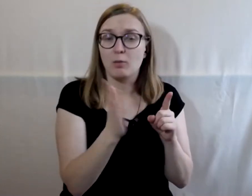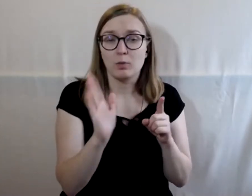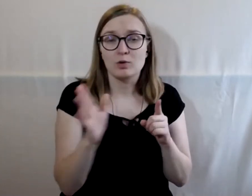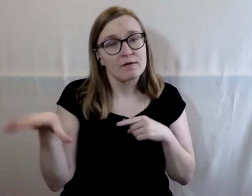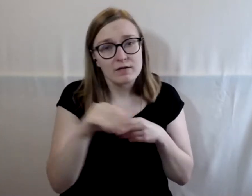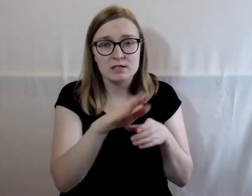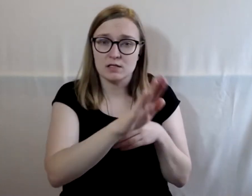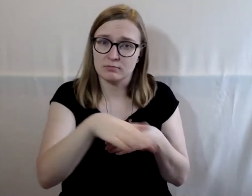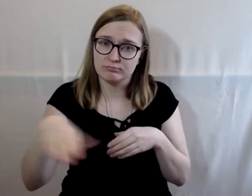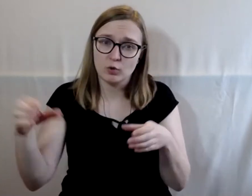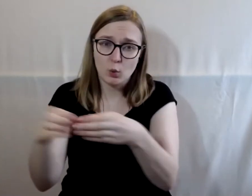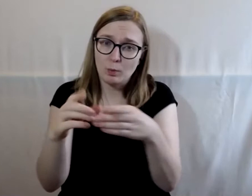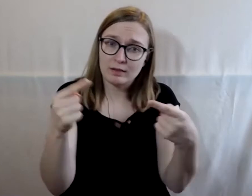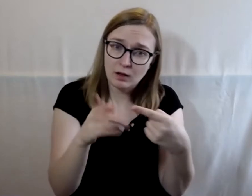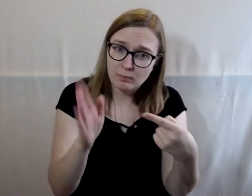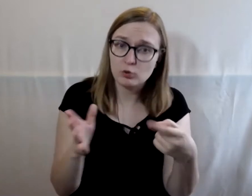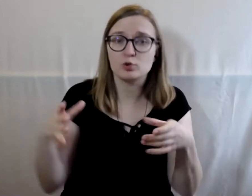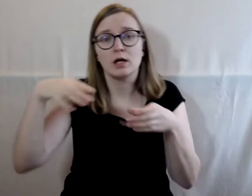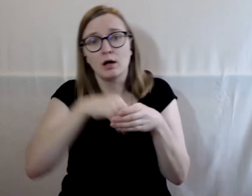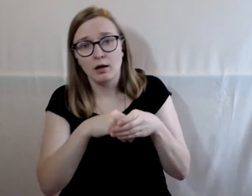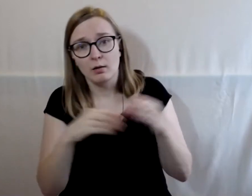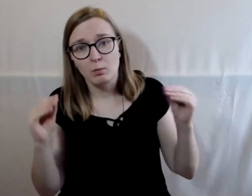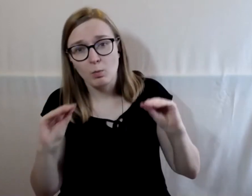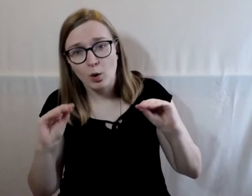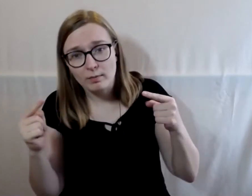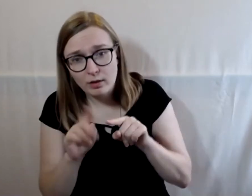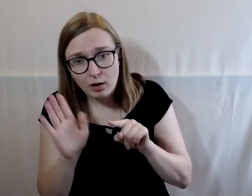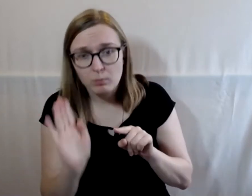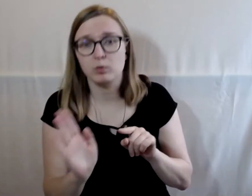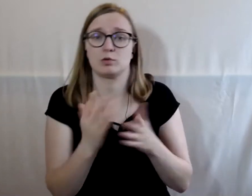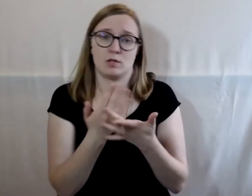inclusive? If we're looking at